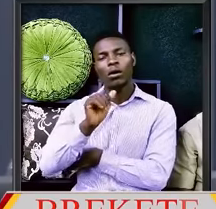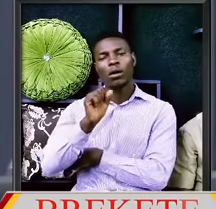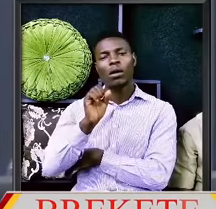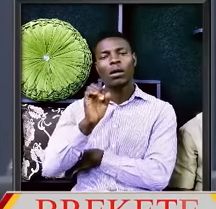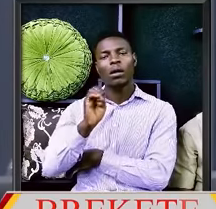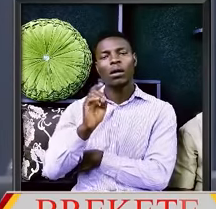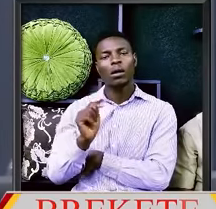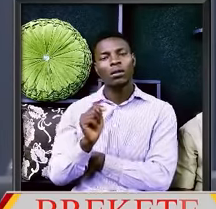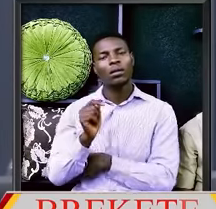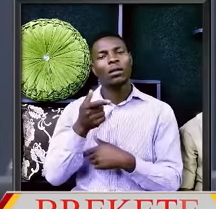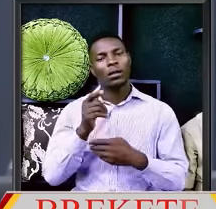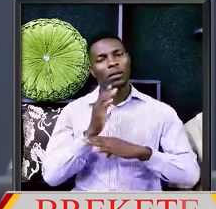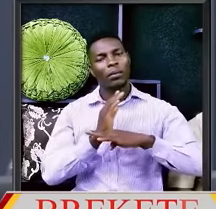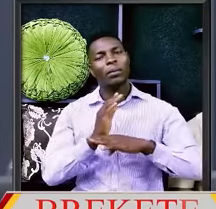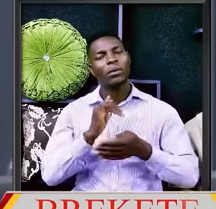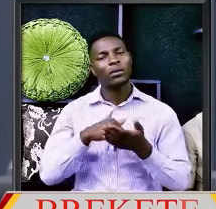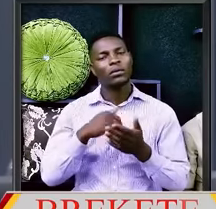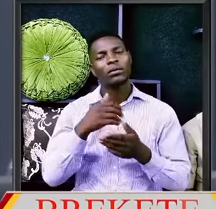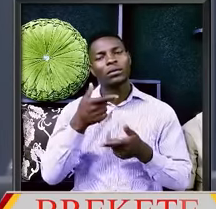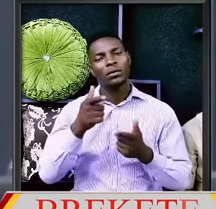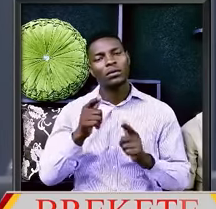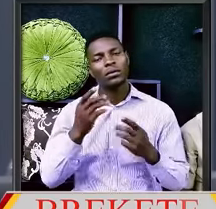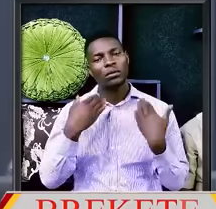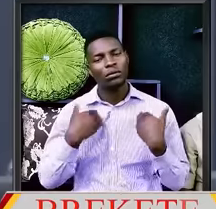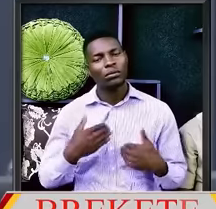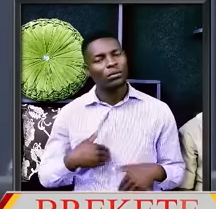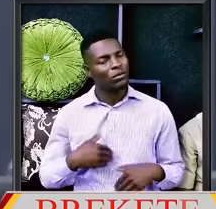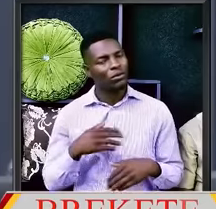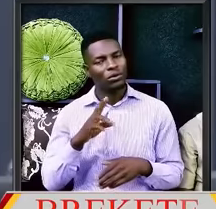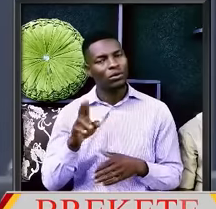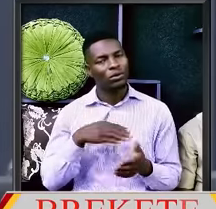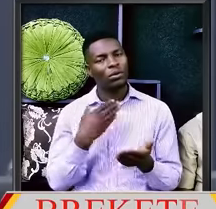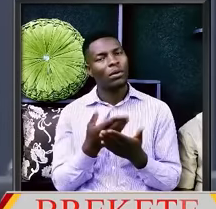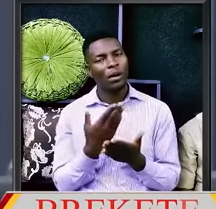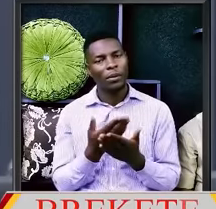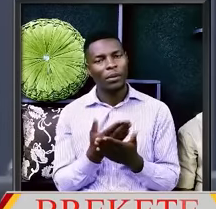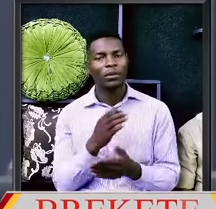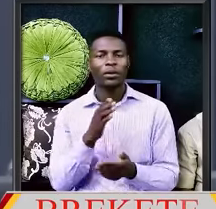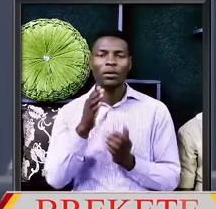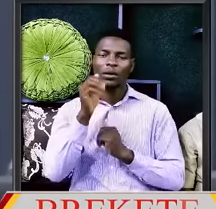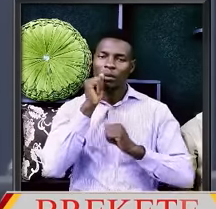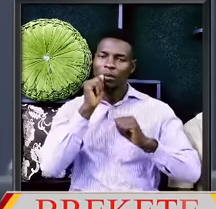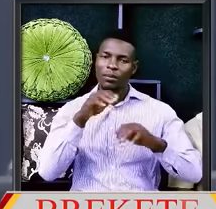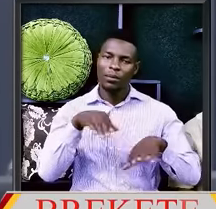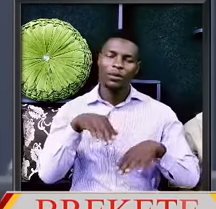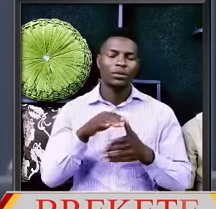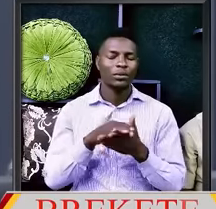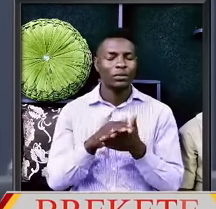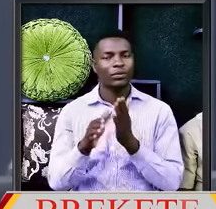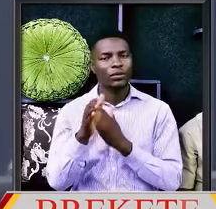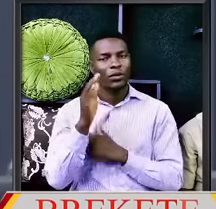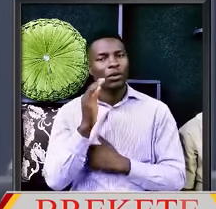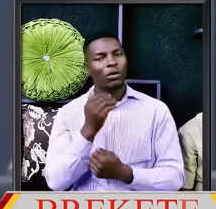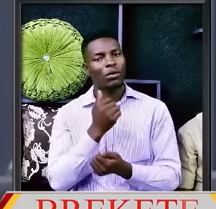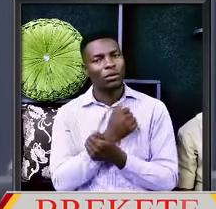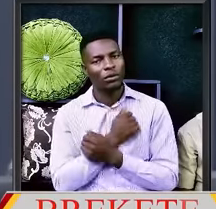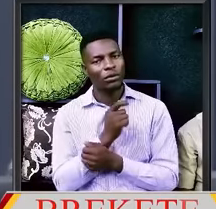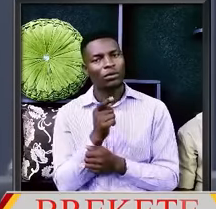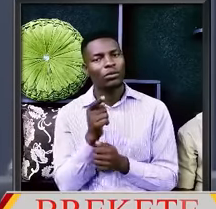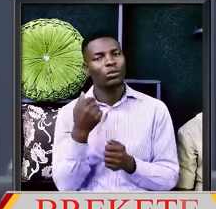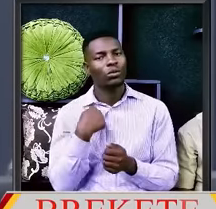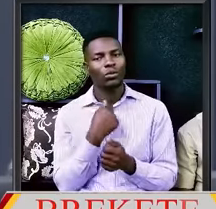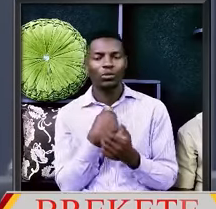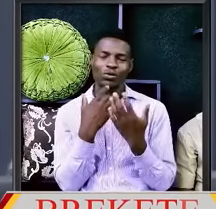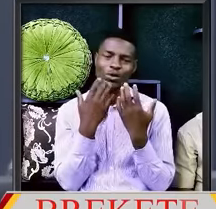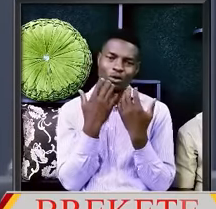they block and anybody not to use the money again. I don't know I need to stop, sir. God will bless you, sir. God will cherish you. Amen. God will only, we love you,